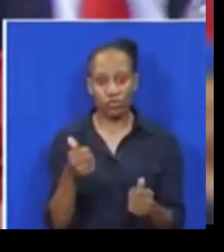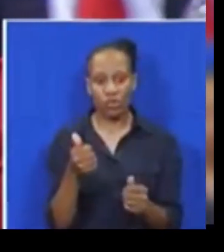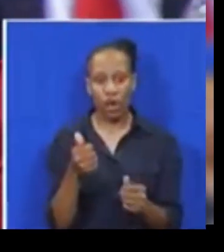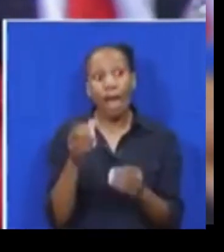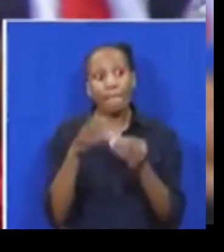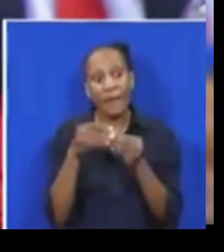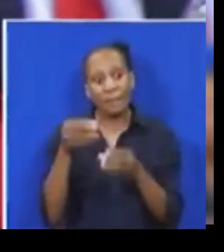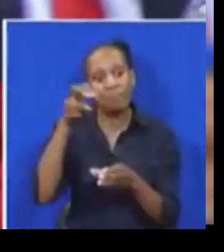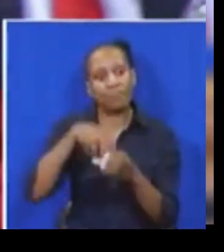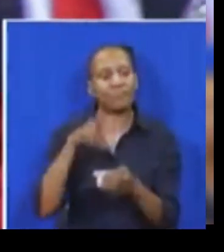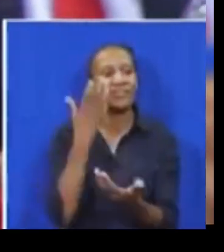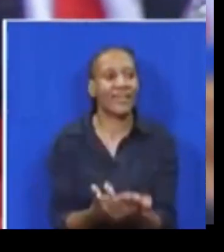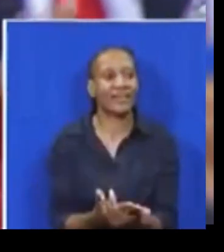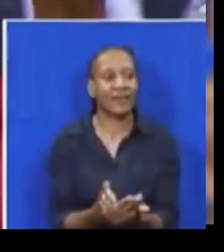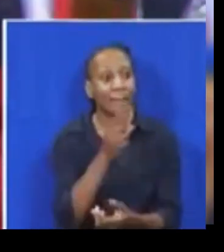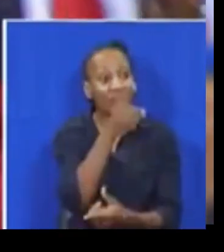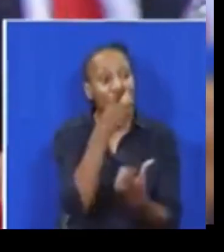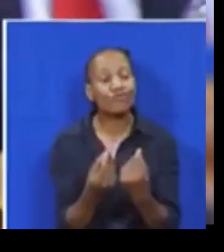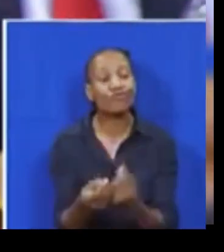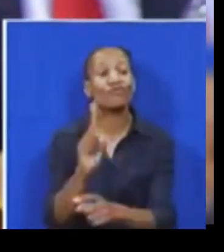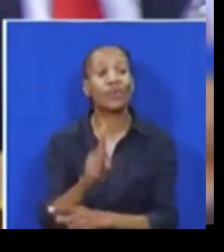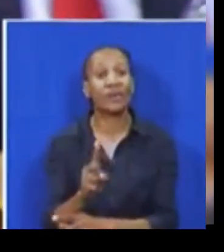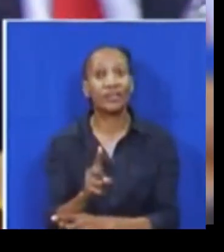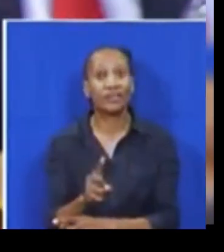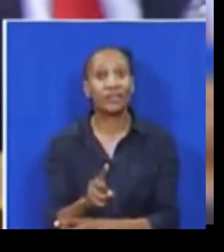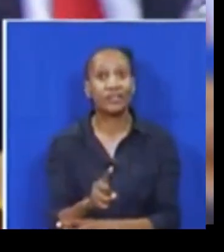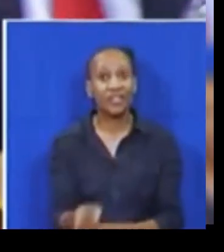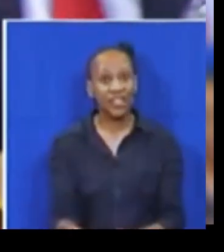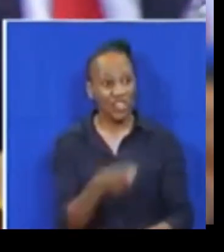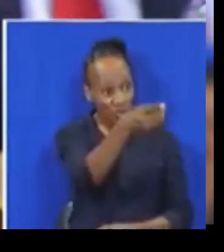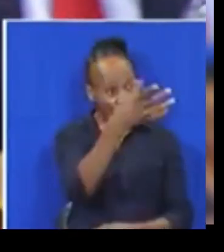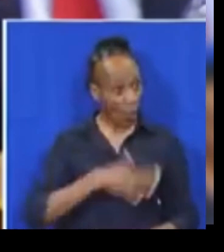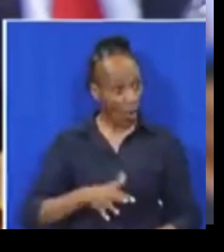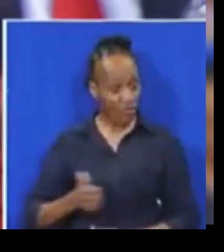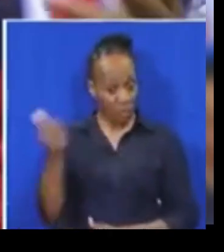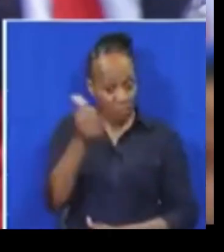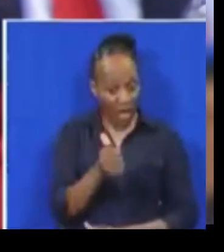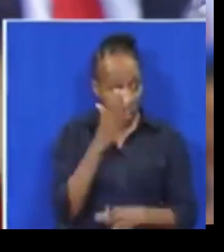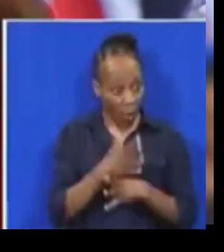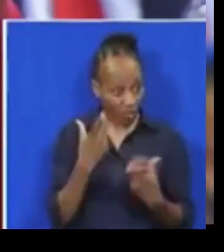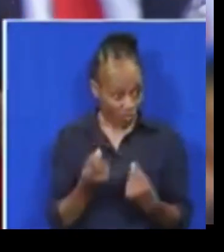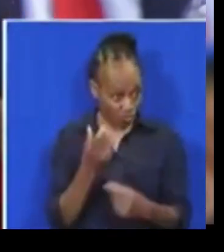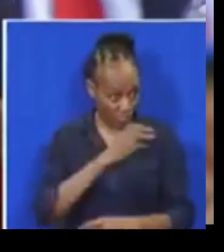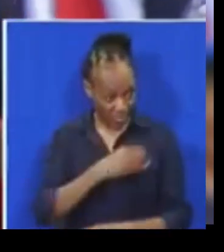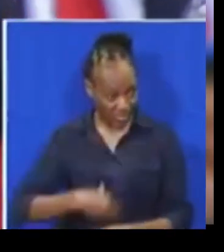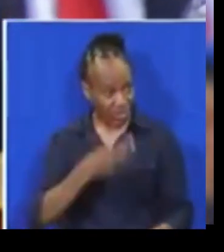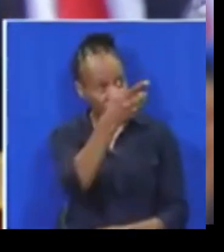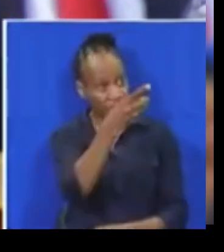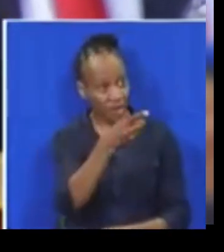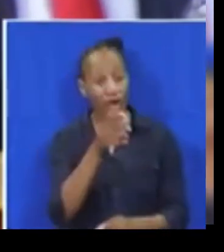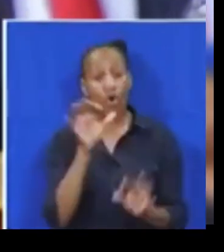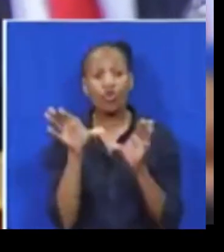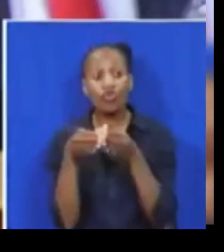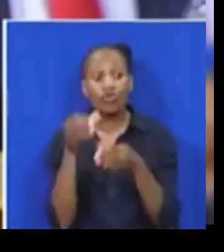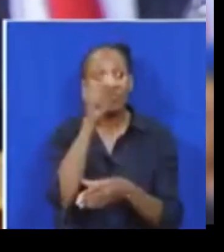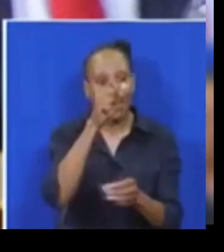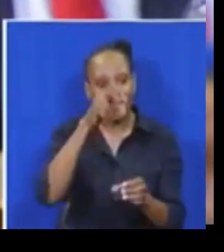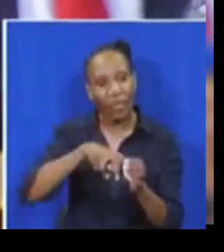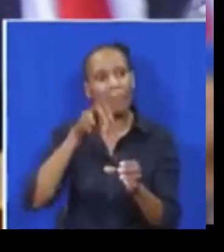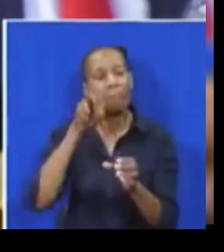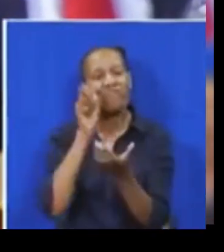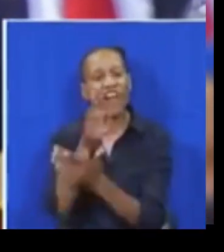home to do umcimbi, telling ancestors you are going to be a president. After that, they dumped you because of this